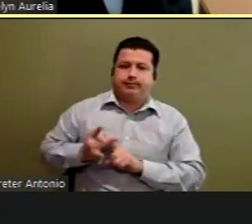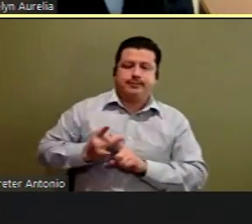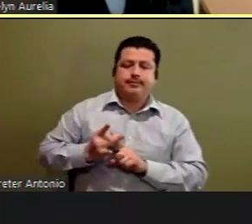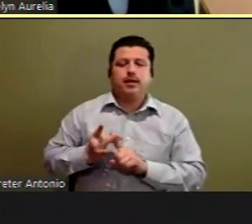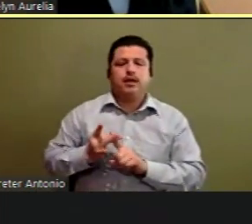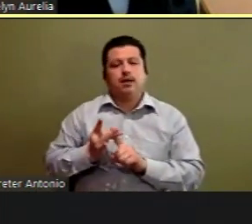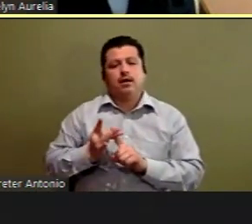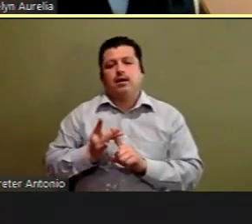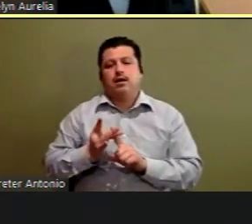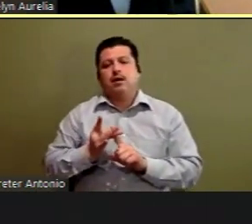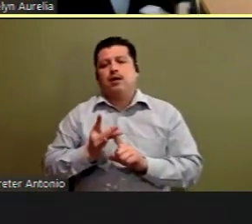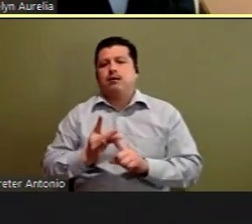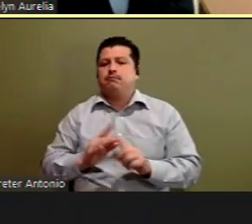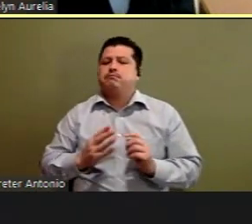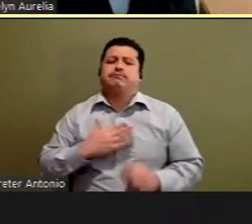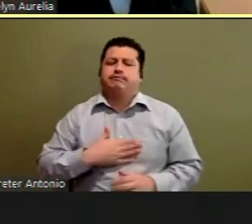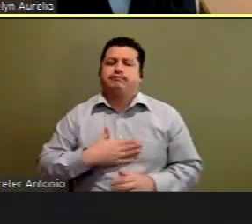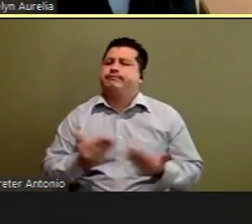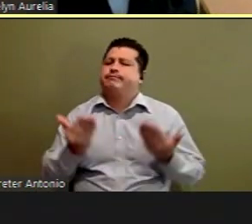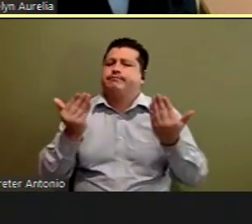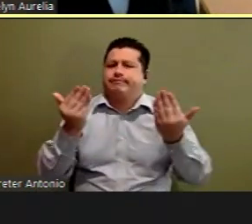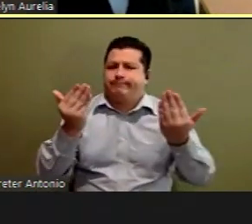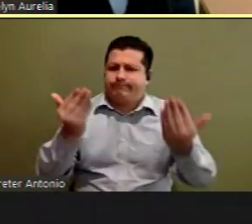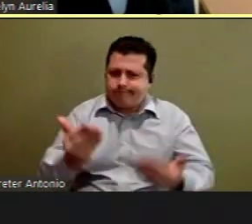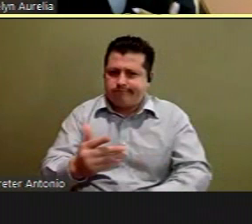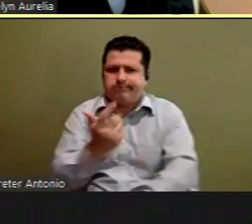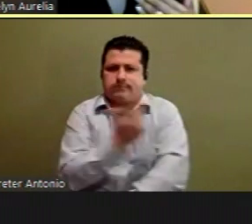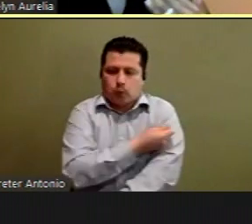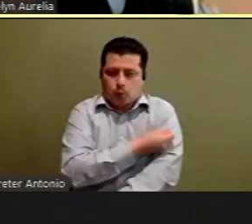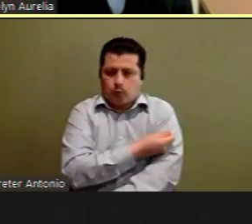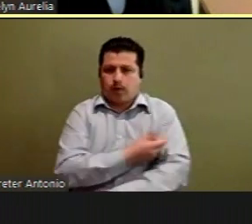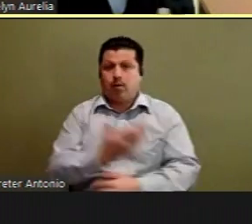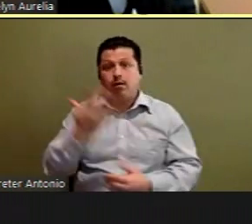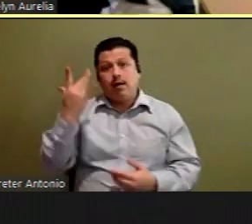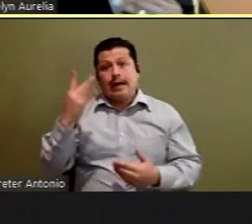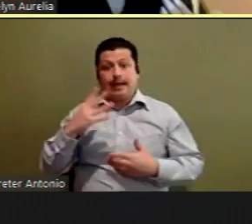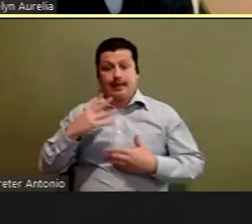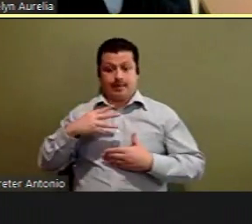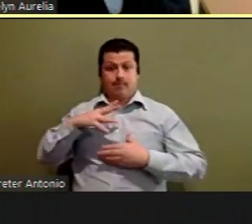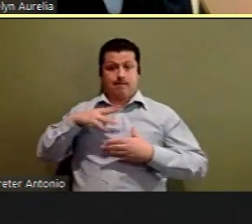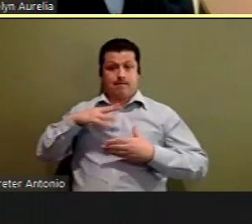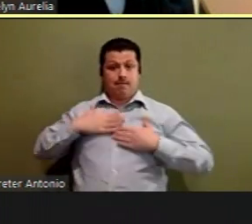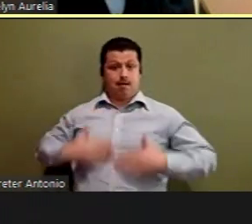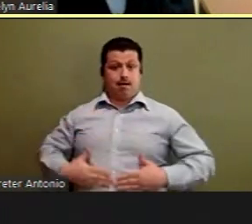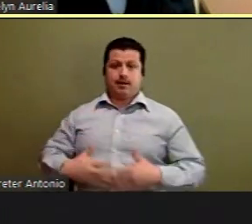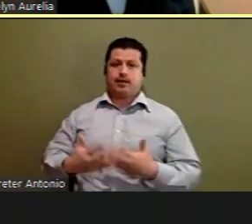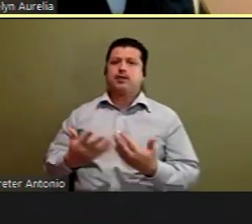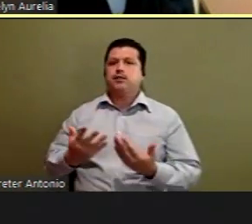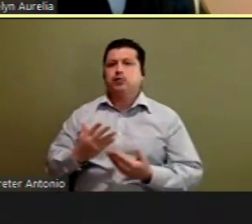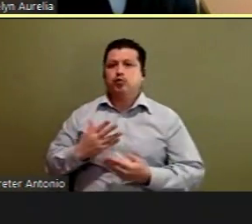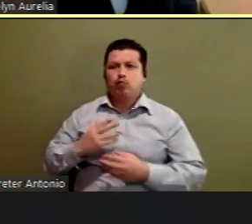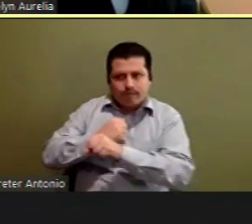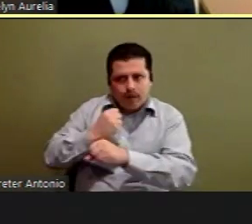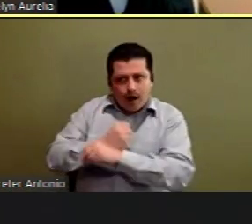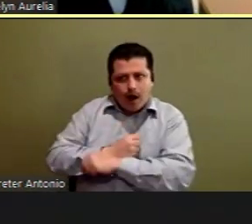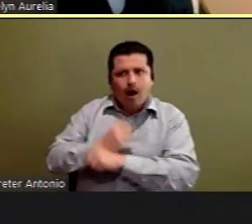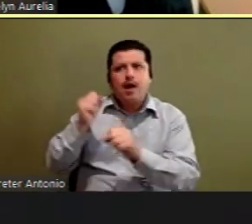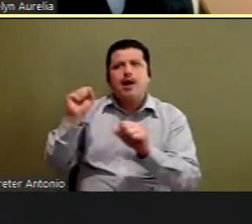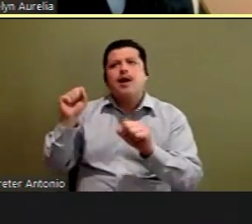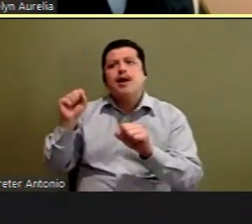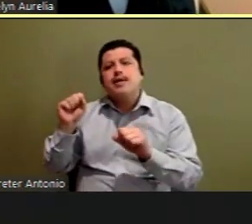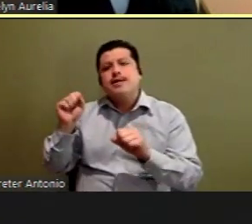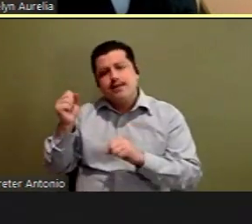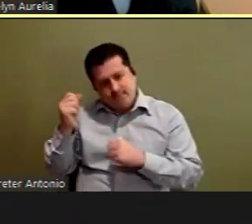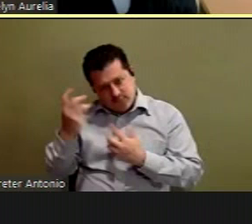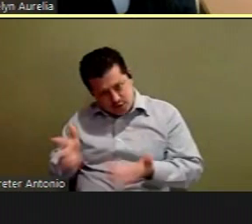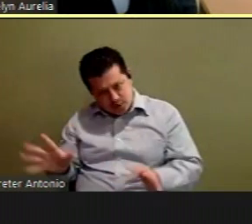time, and we think that period of time is around 3 months, which means we've seen multiple reinfections in people already. This has been around almost a